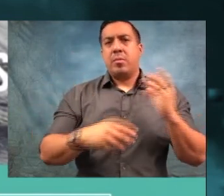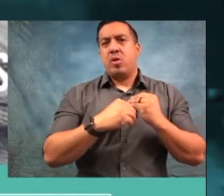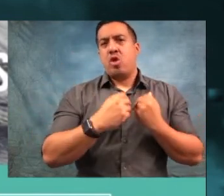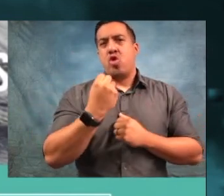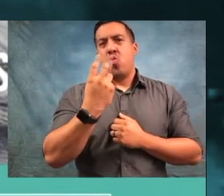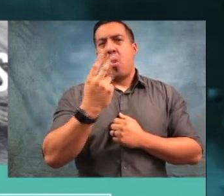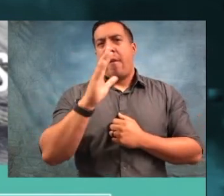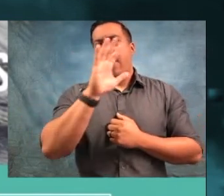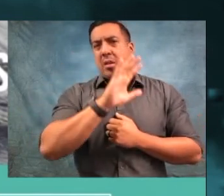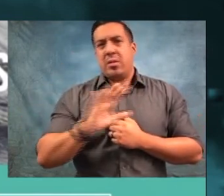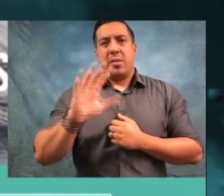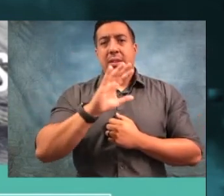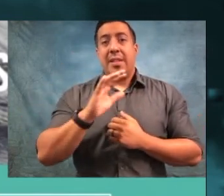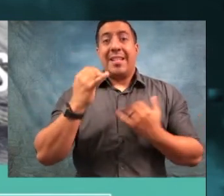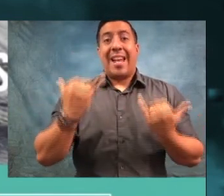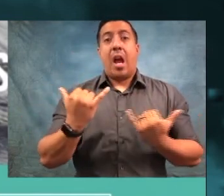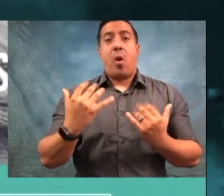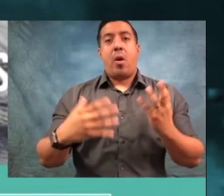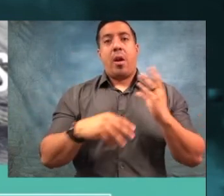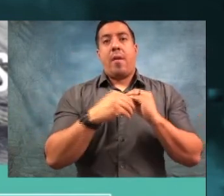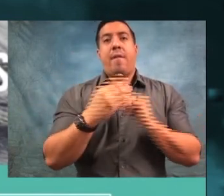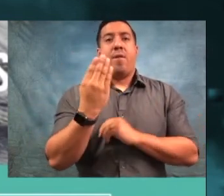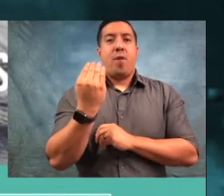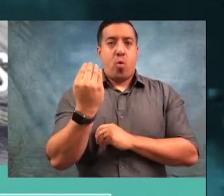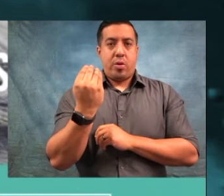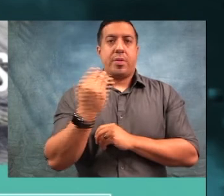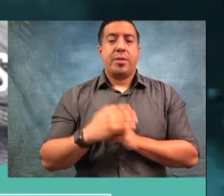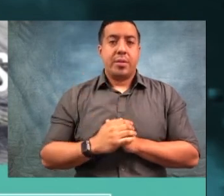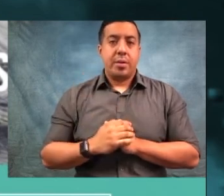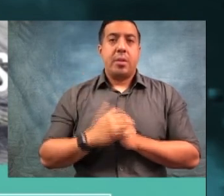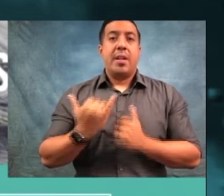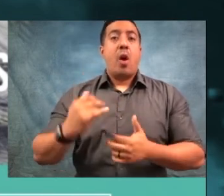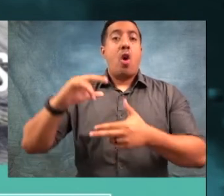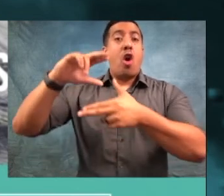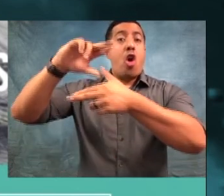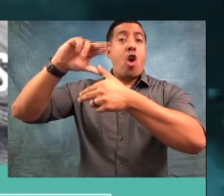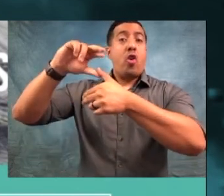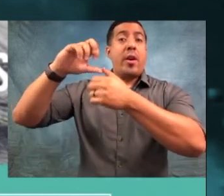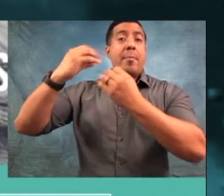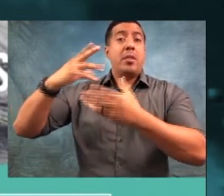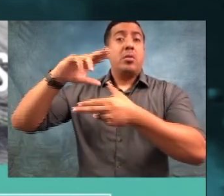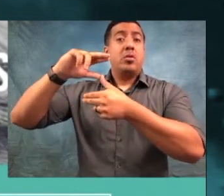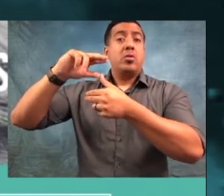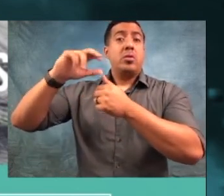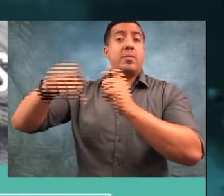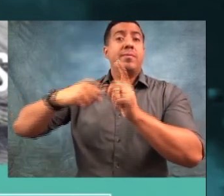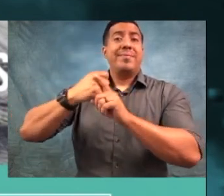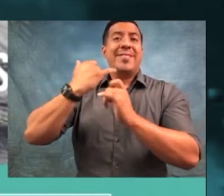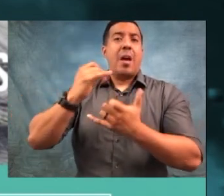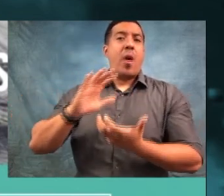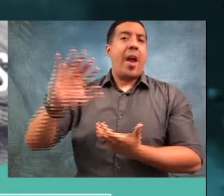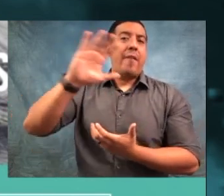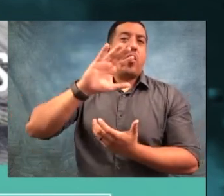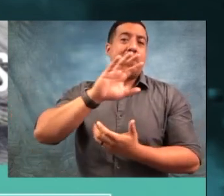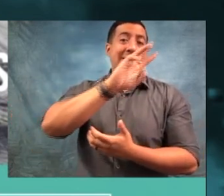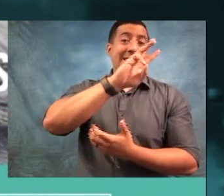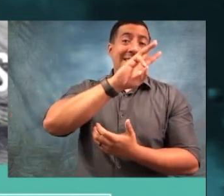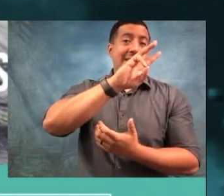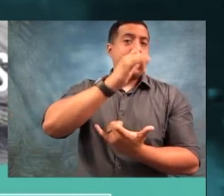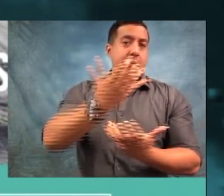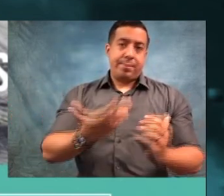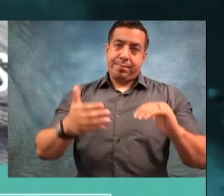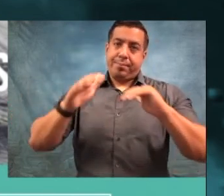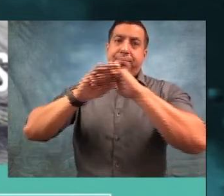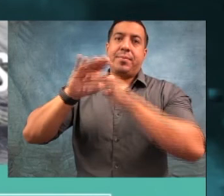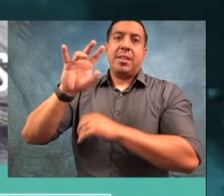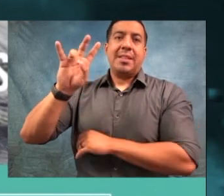named storms, typically 12 on average, now 14. The number of hurricanes,